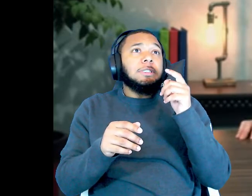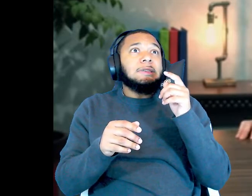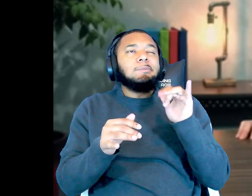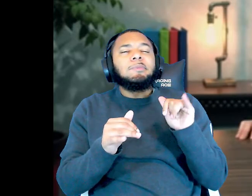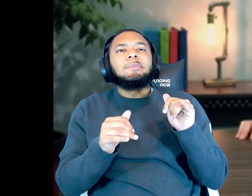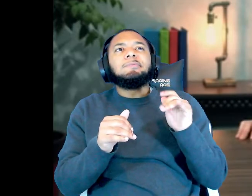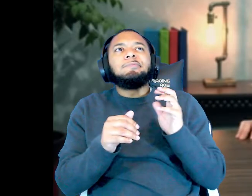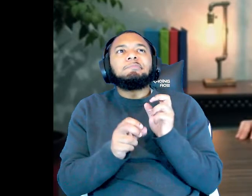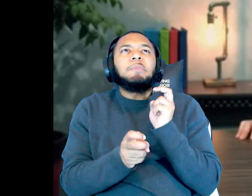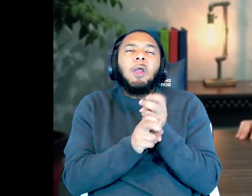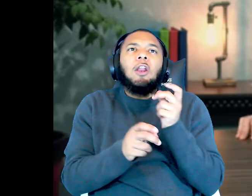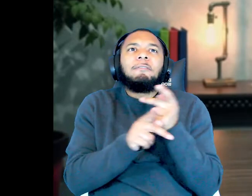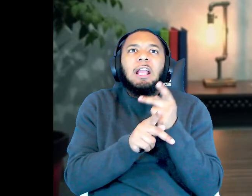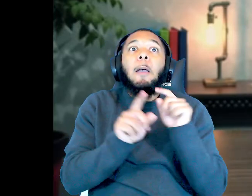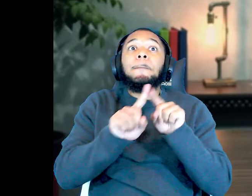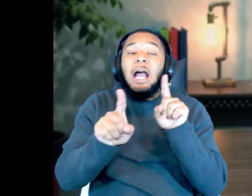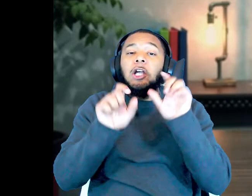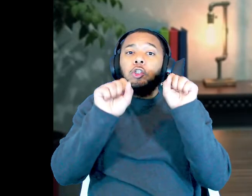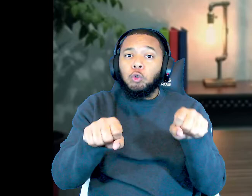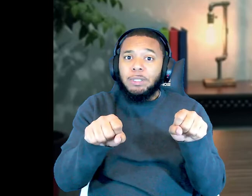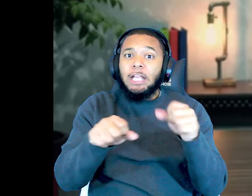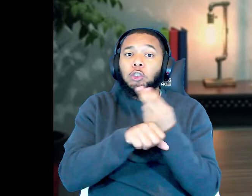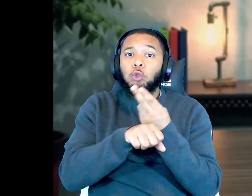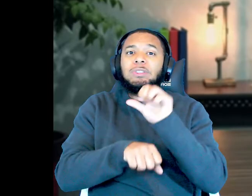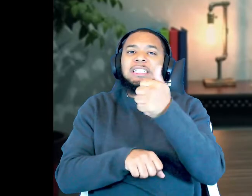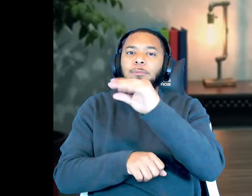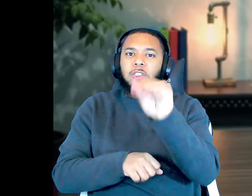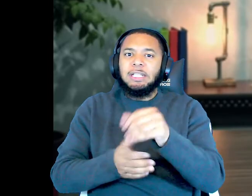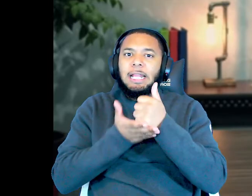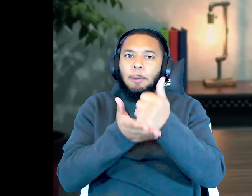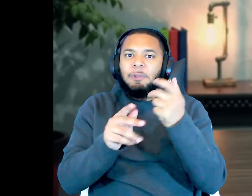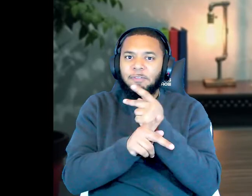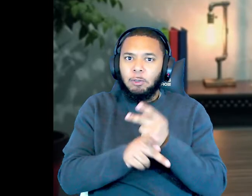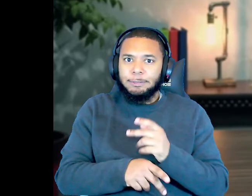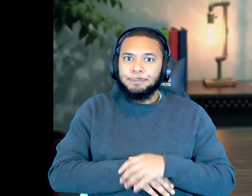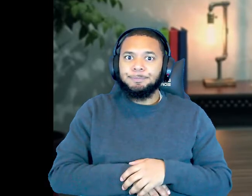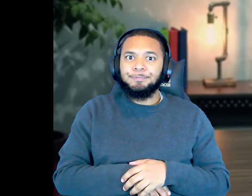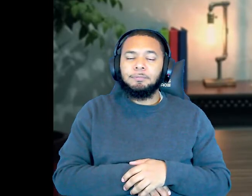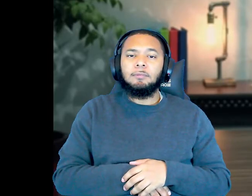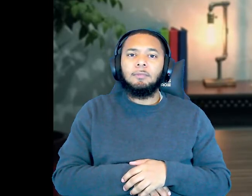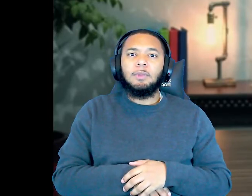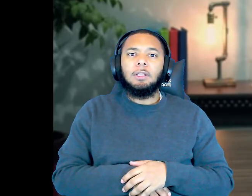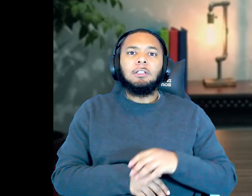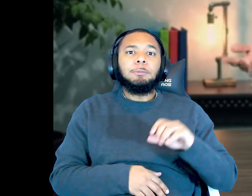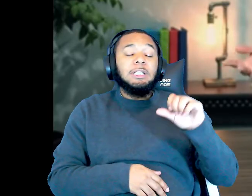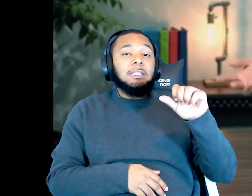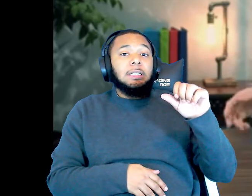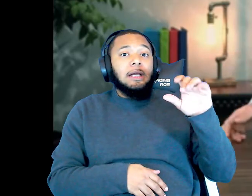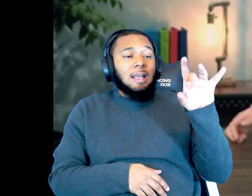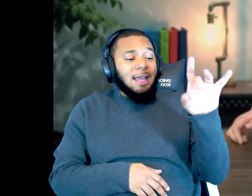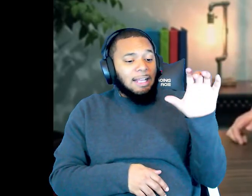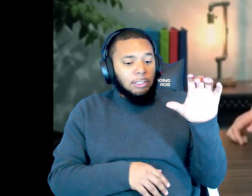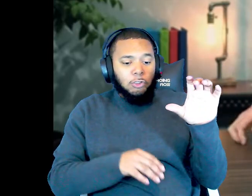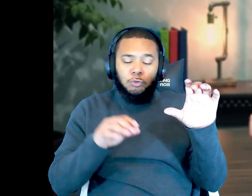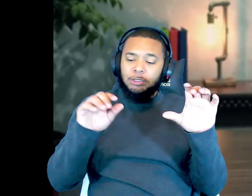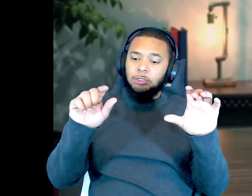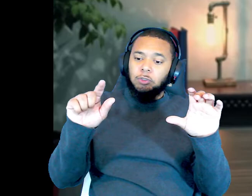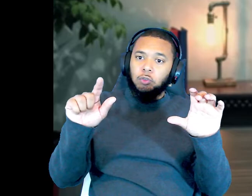you just divide by 10. Now, I know that 10% is a lot higher than 3%, but that's going to help me gut check to see if 24 is actually the right